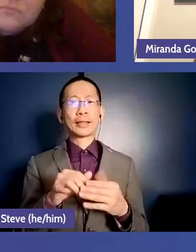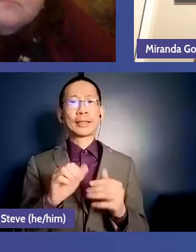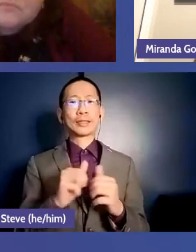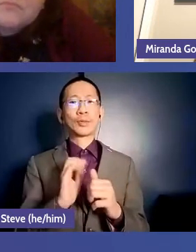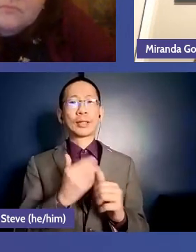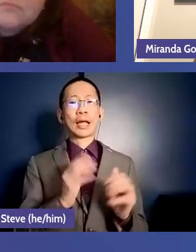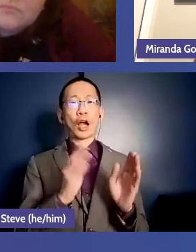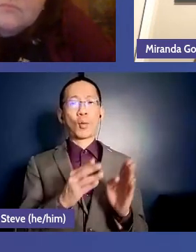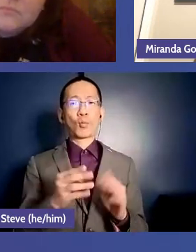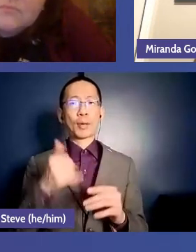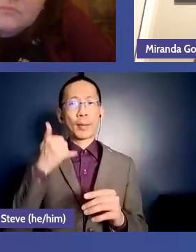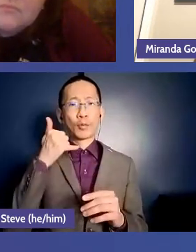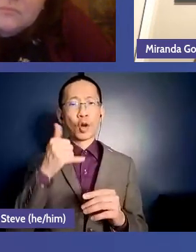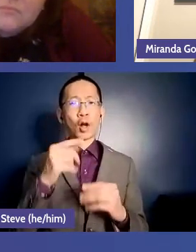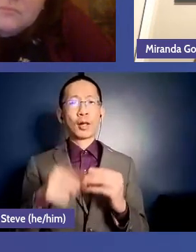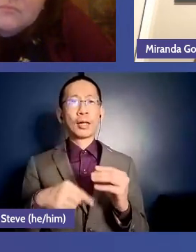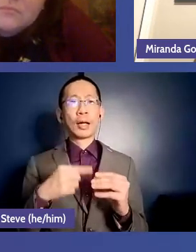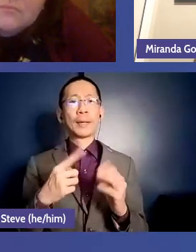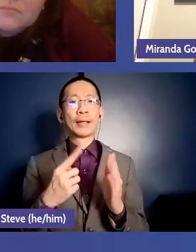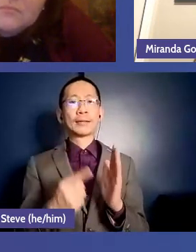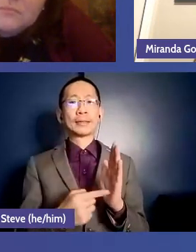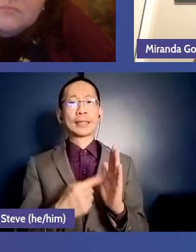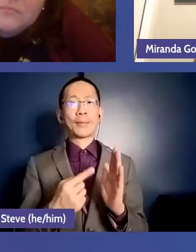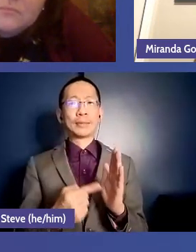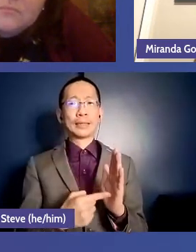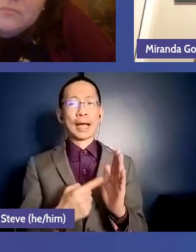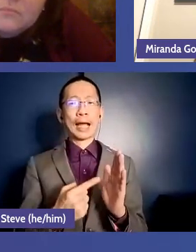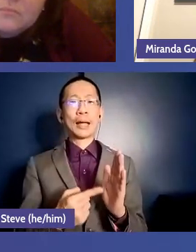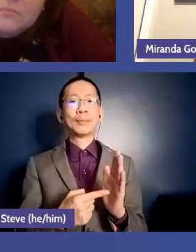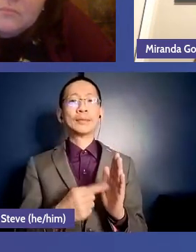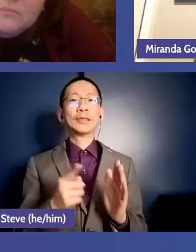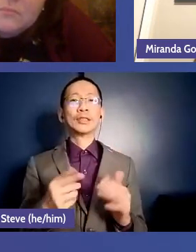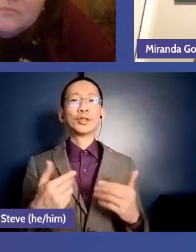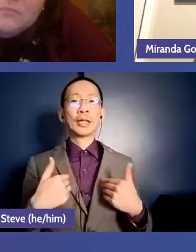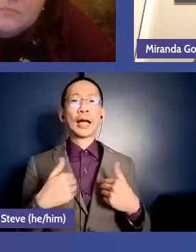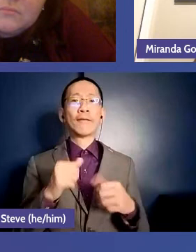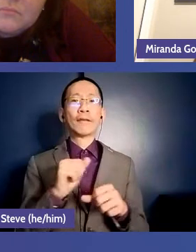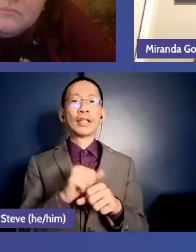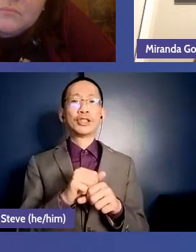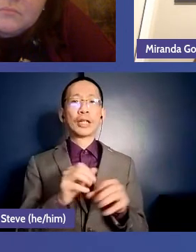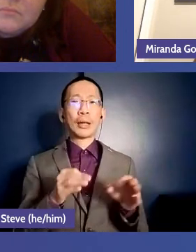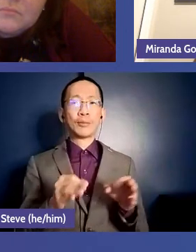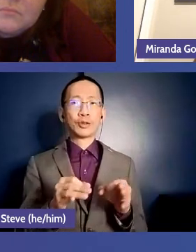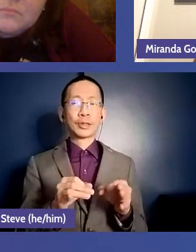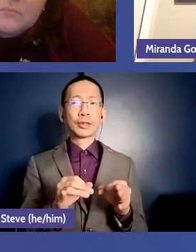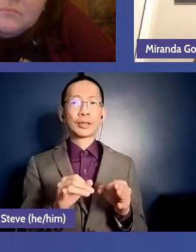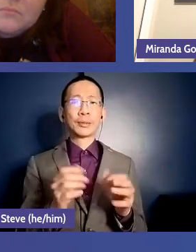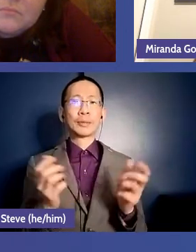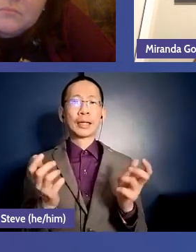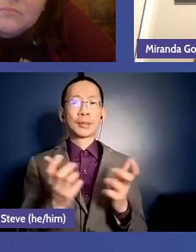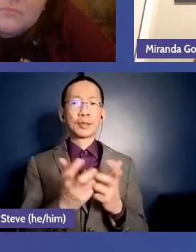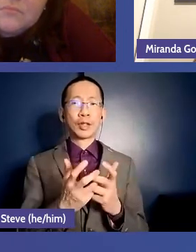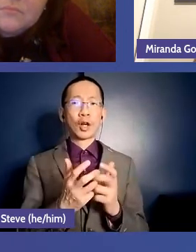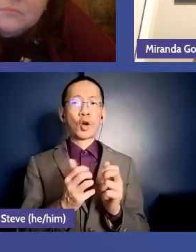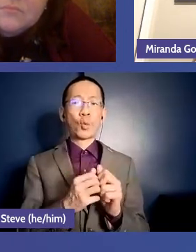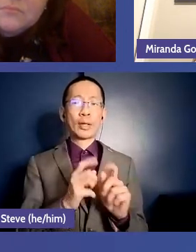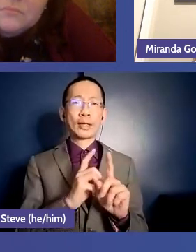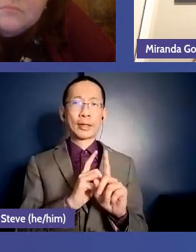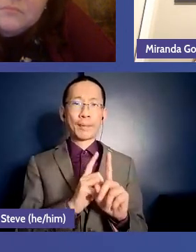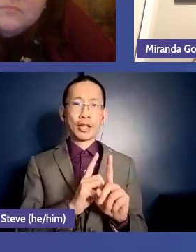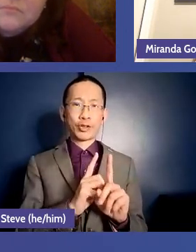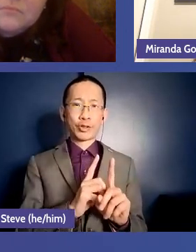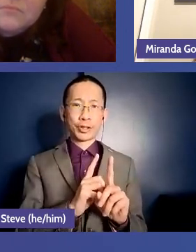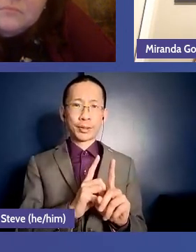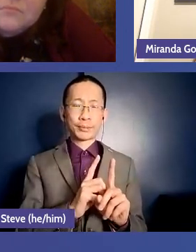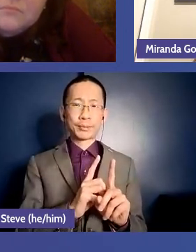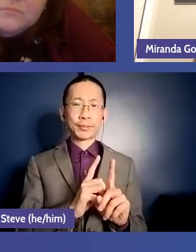call about sometimes there is a job description that comes along with the mentorship,